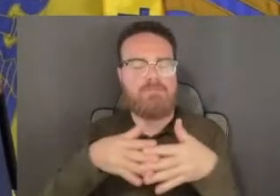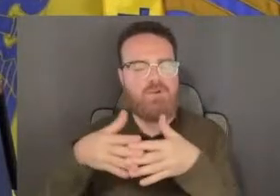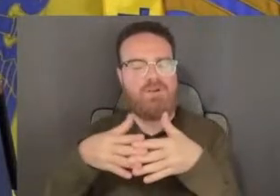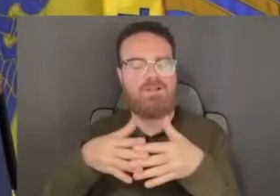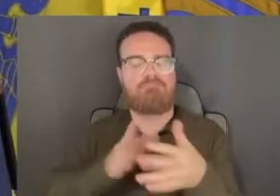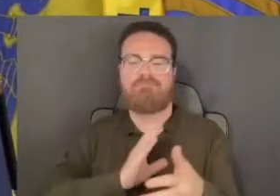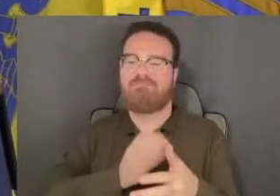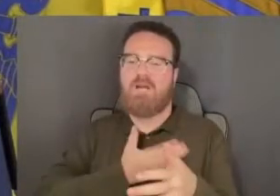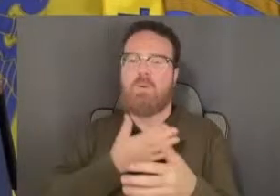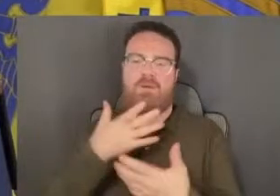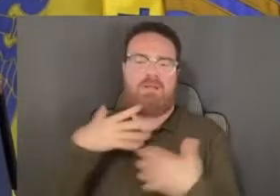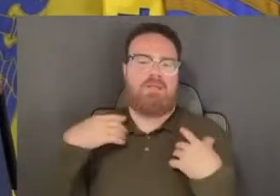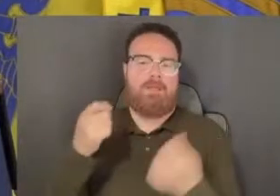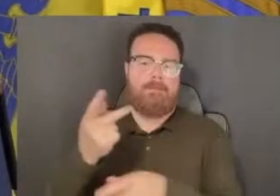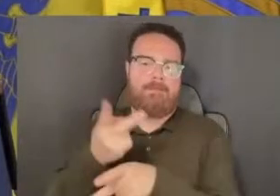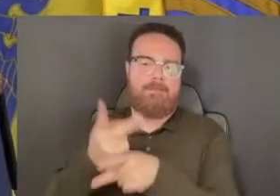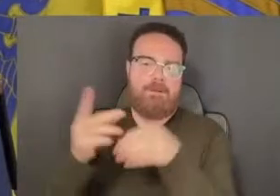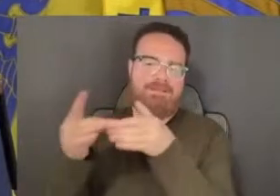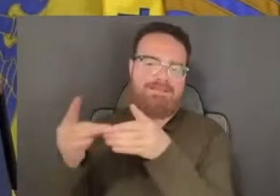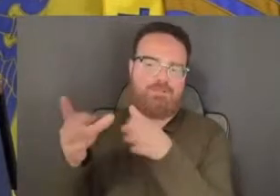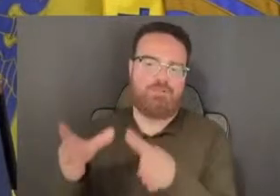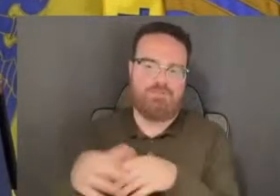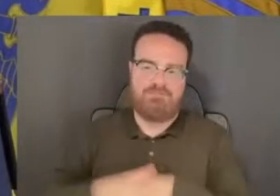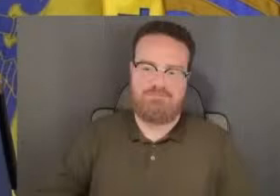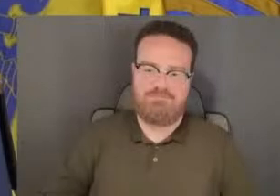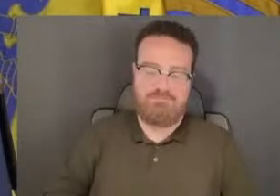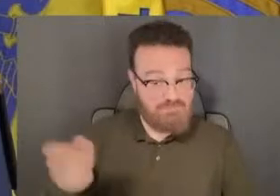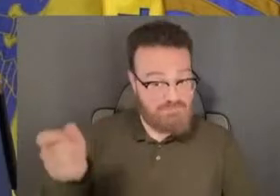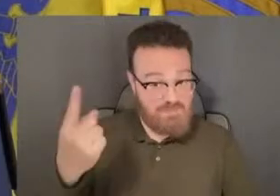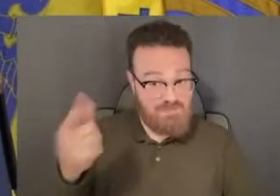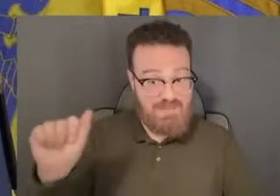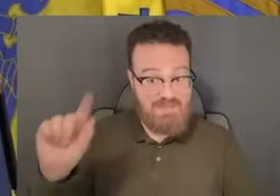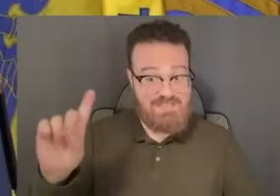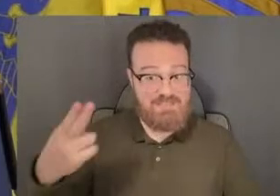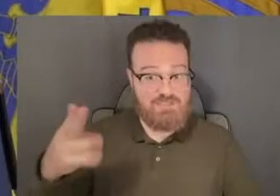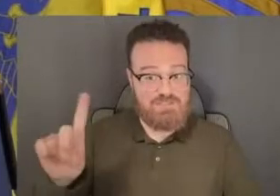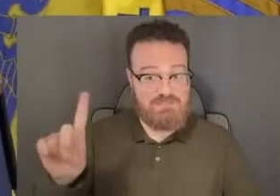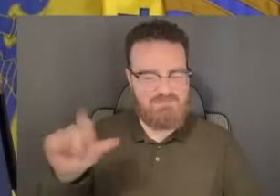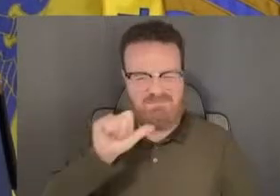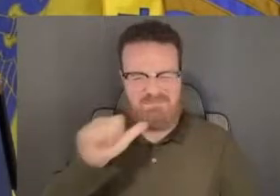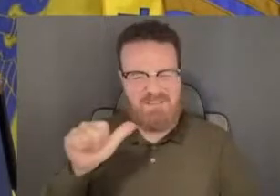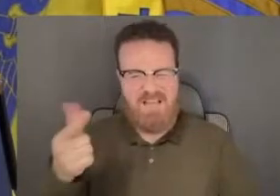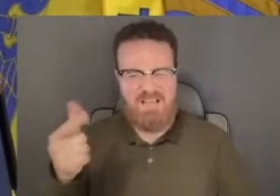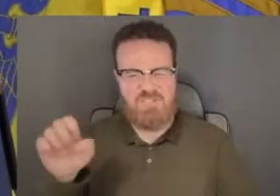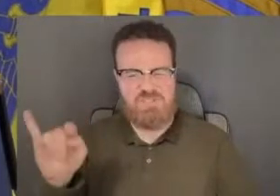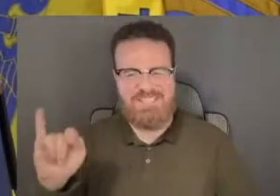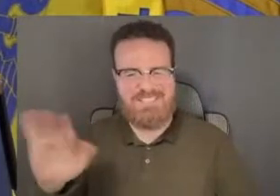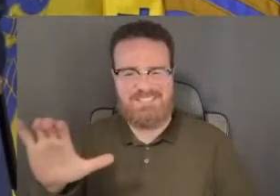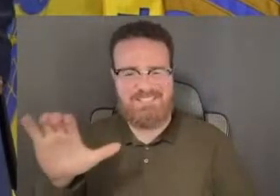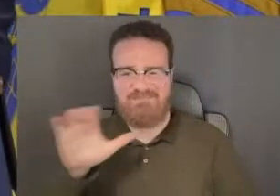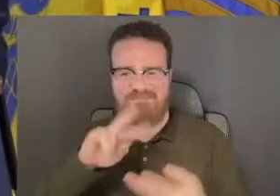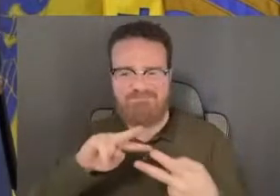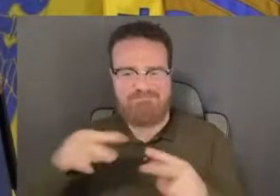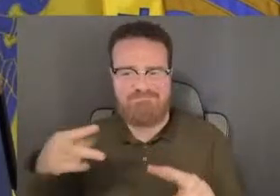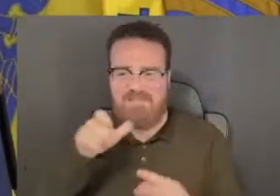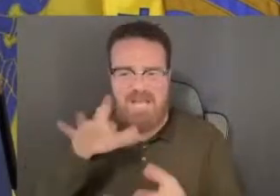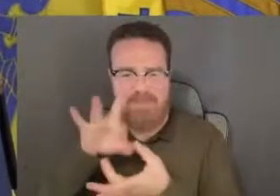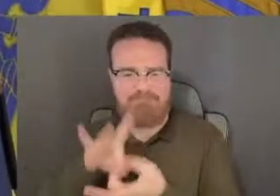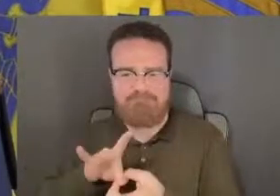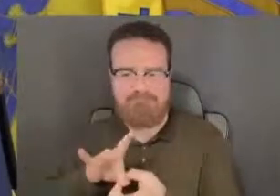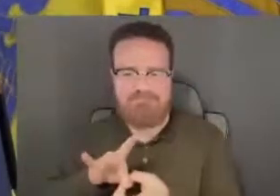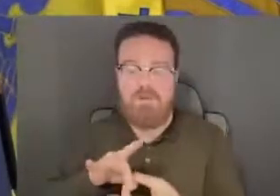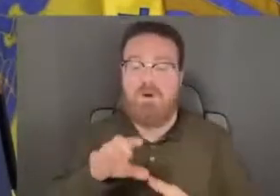being honest, ADHD is not a genetic problem, and our obesity epidemic is not